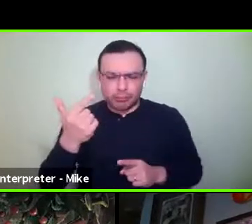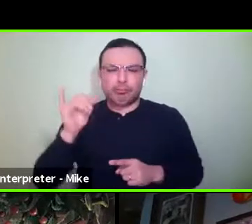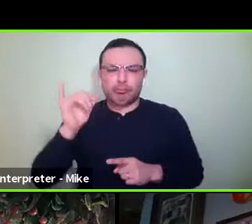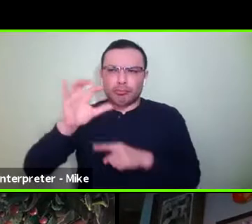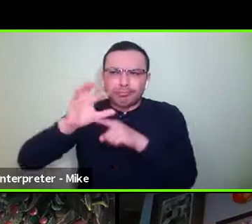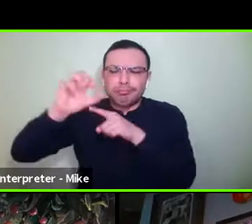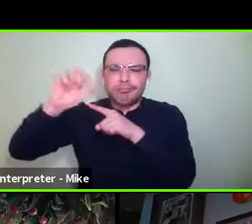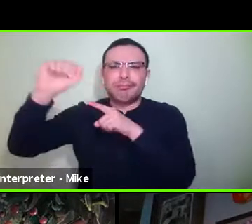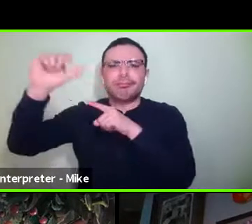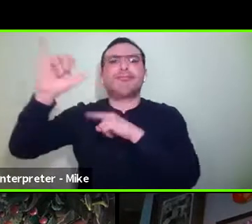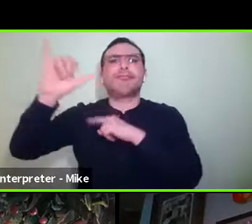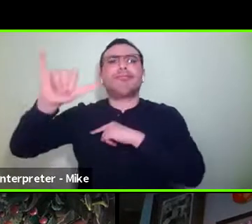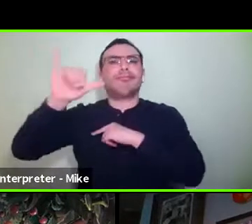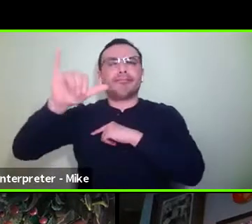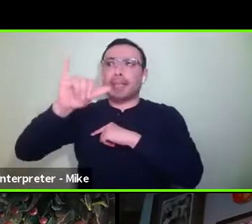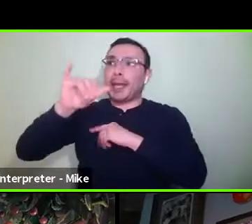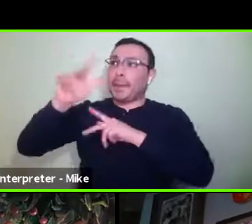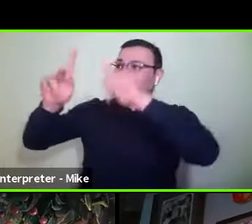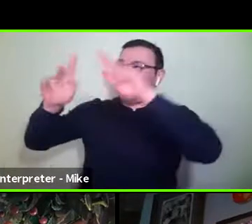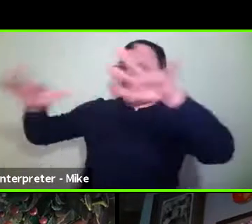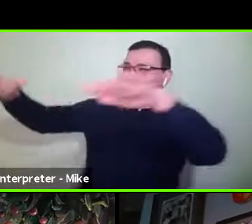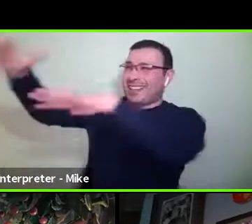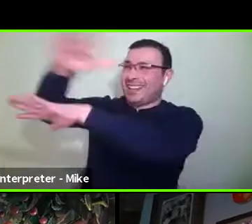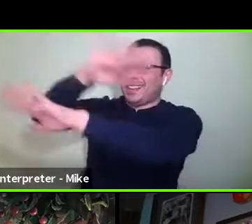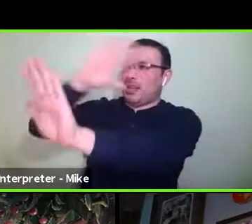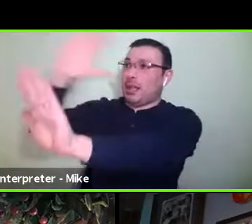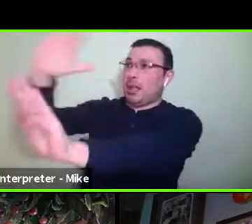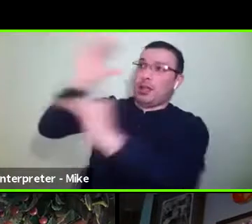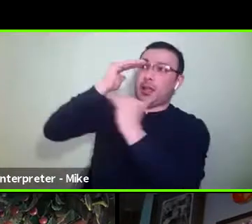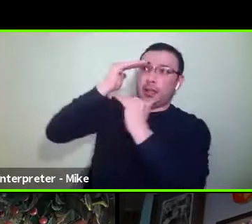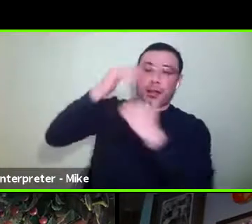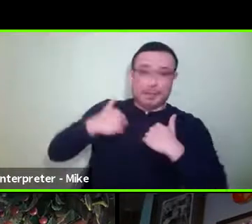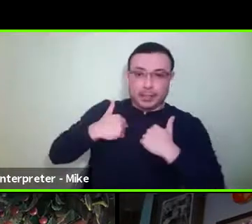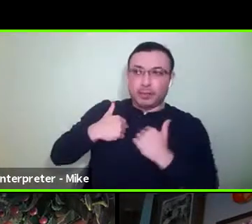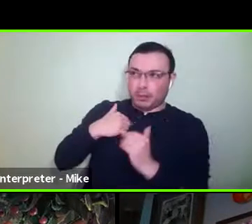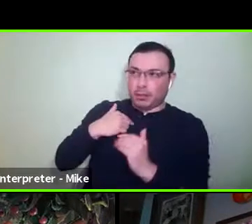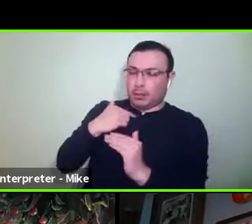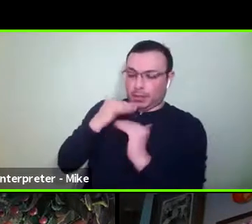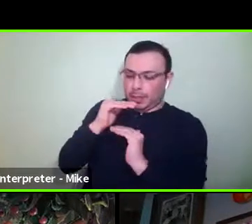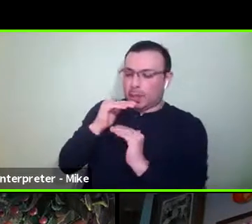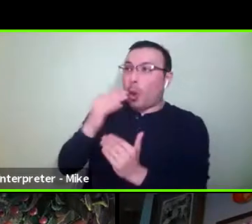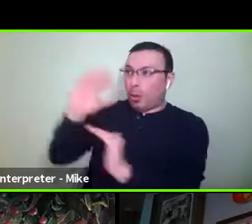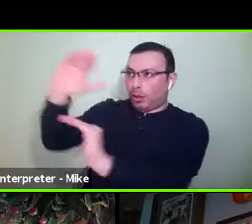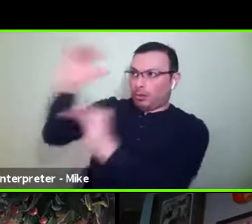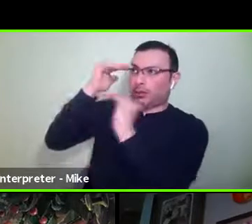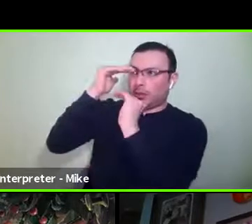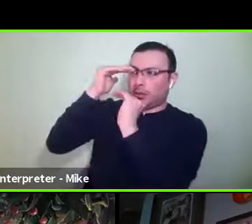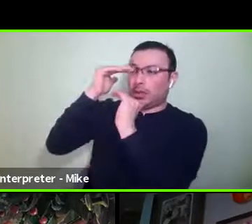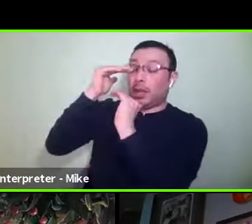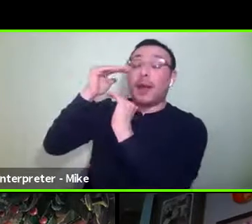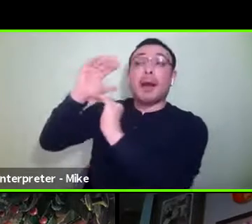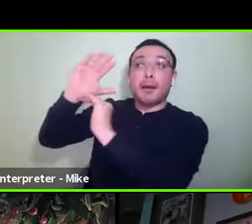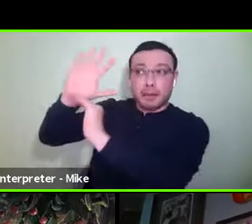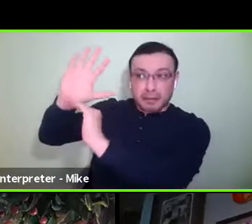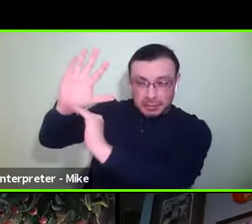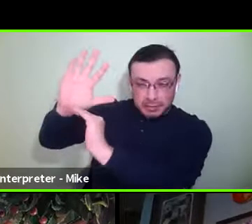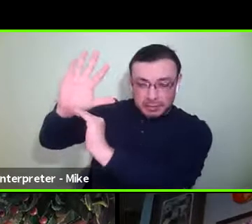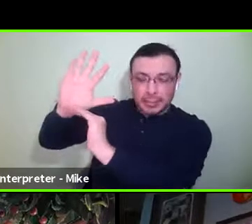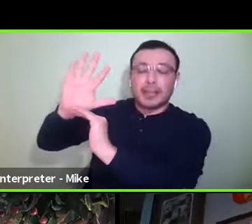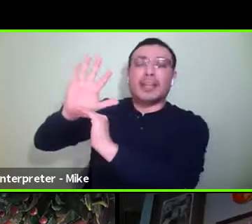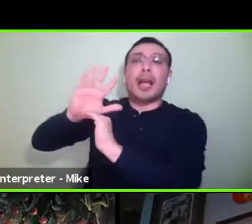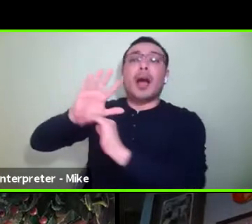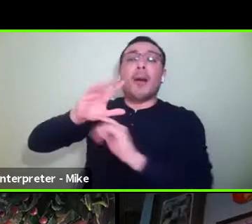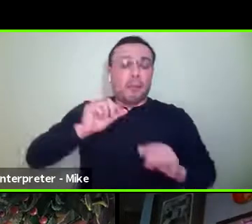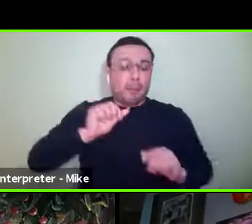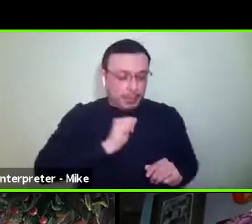imposed by social factors, and at the same time, accepting personal limits as a feature of